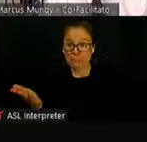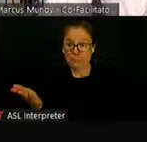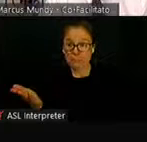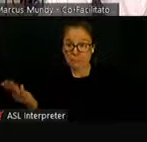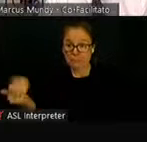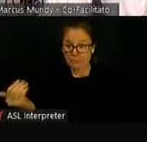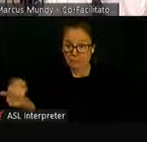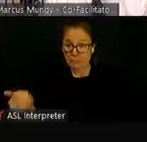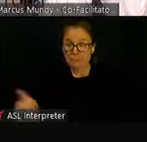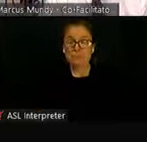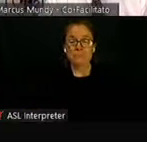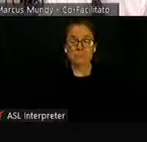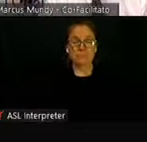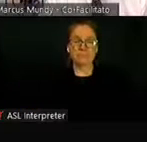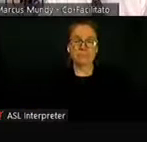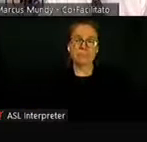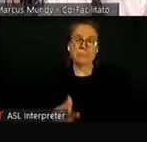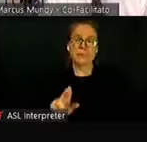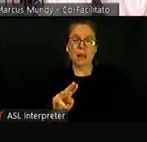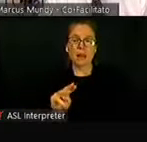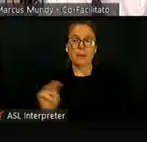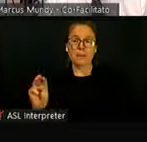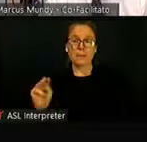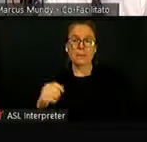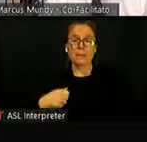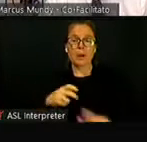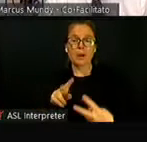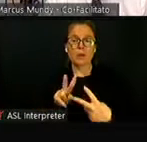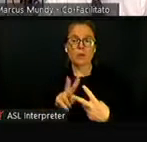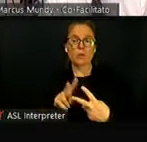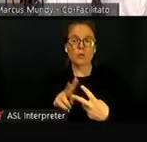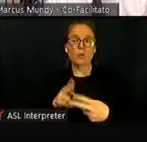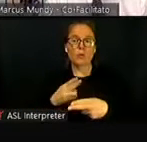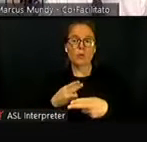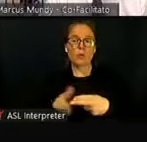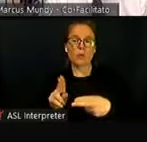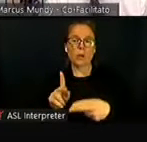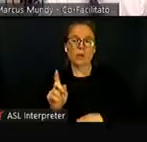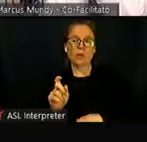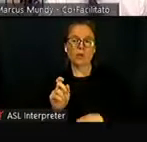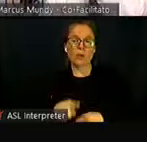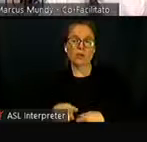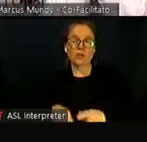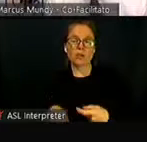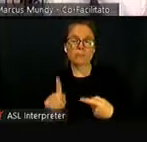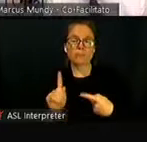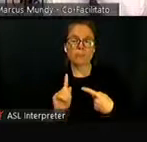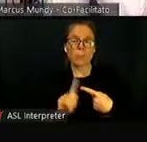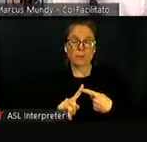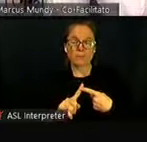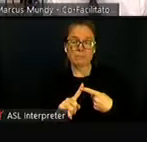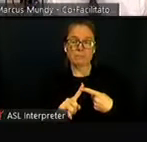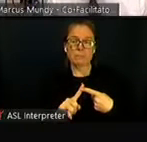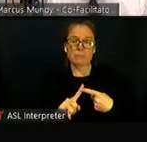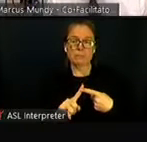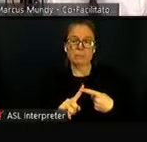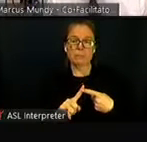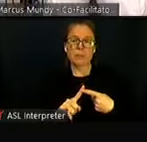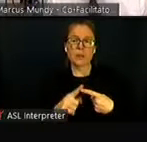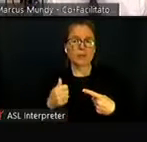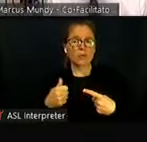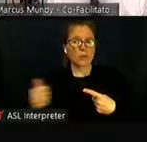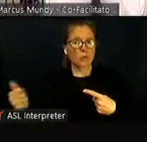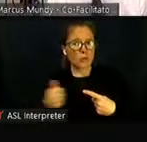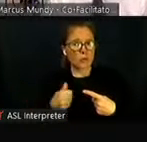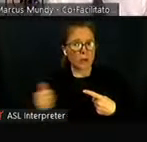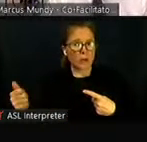ahead. I have two quick questions. One is, does the